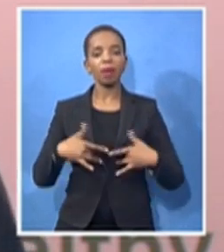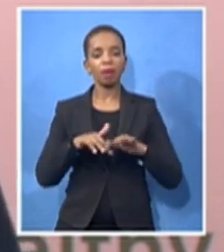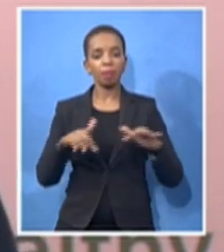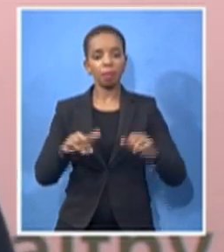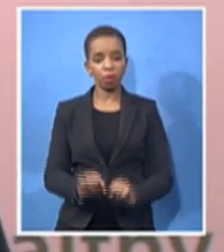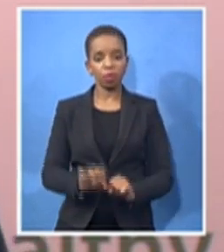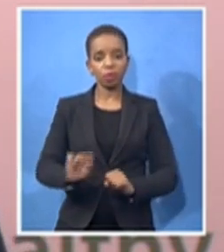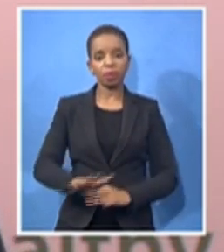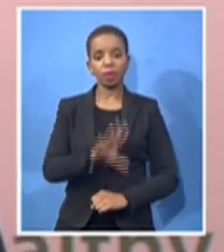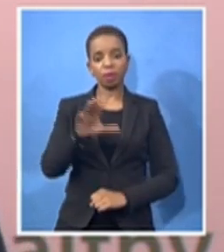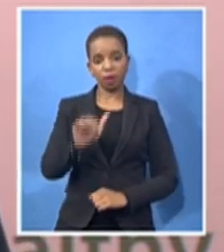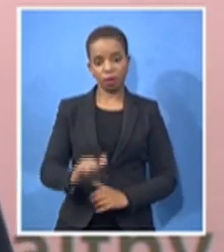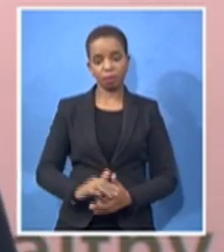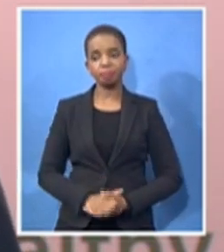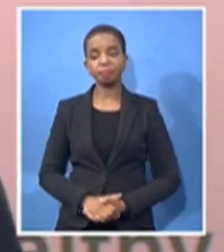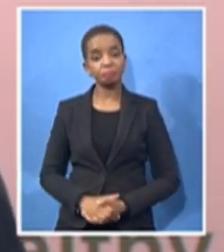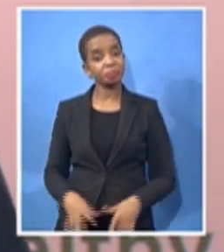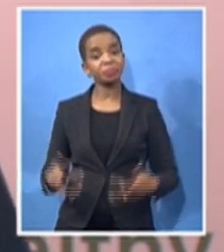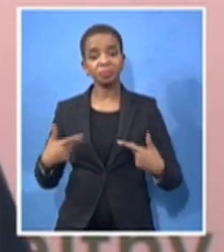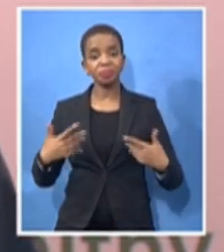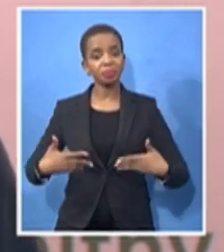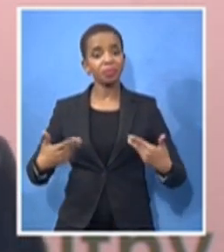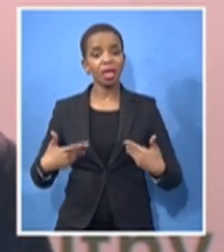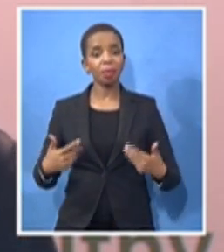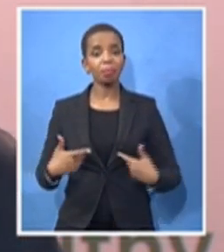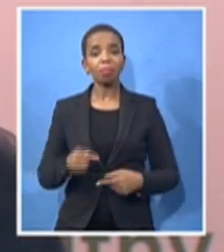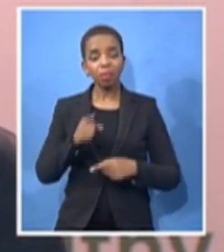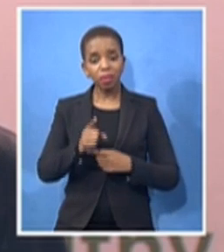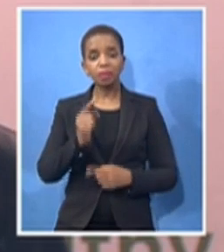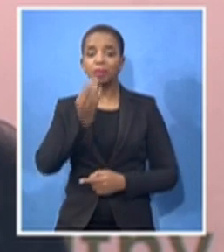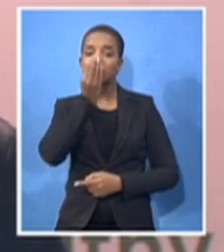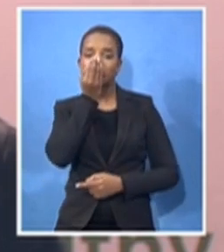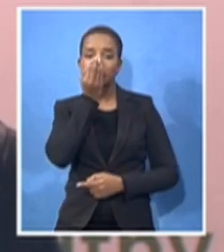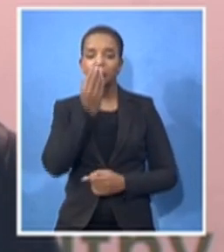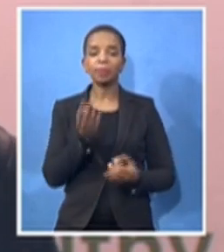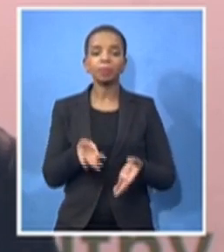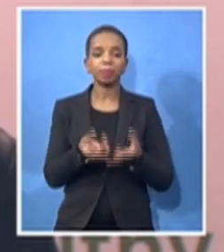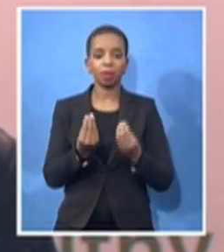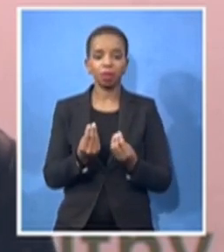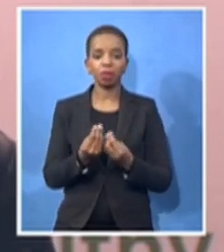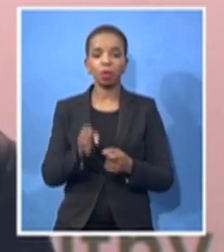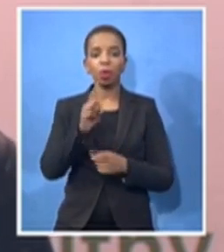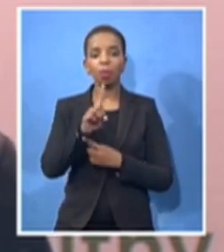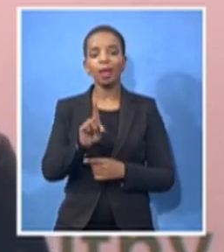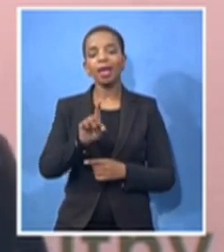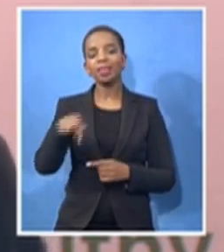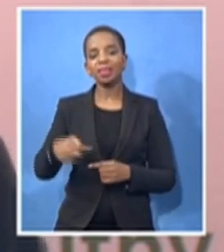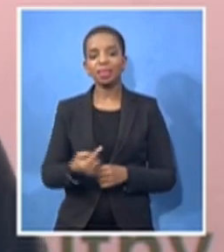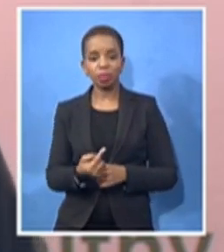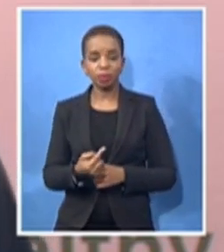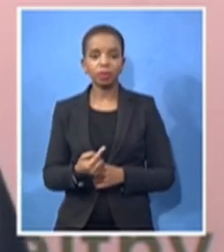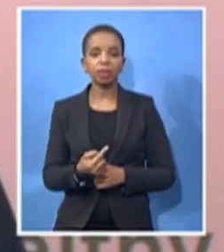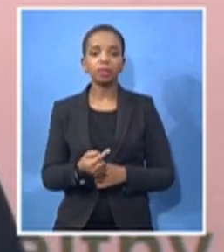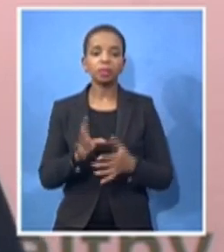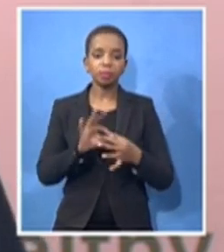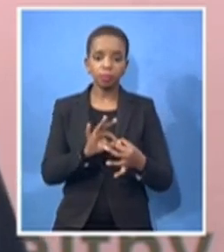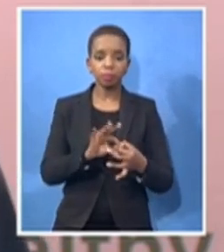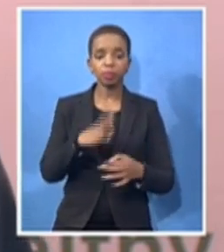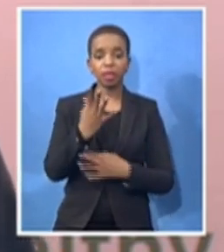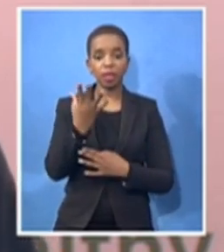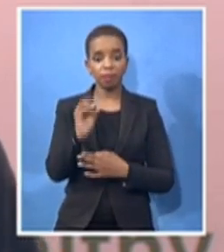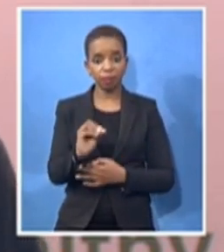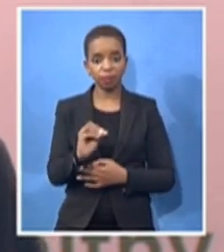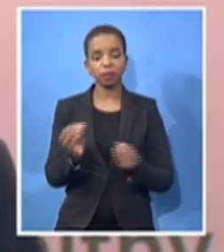the 1,000 commitment, the 50 which have arrived, and the 20 which we are witnessing here at